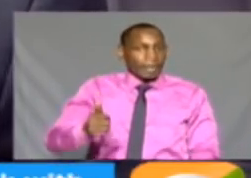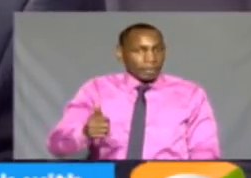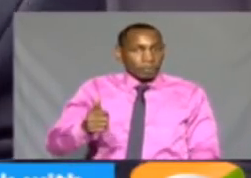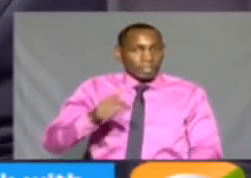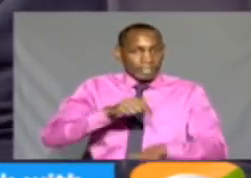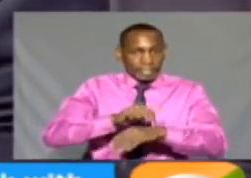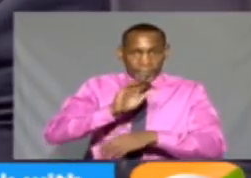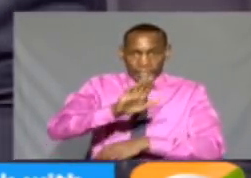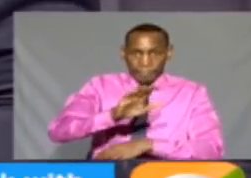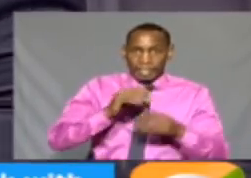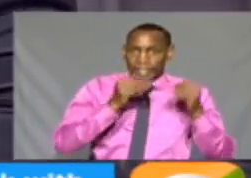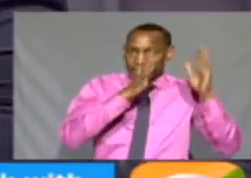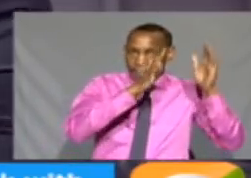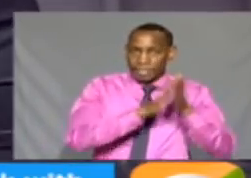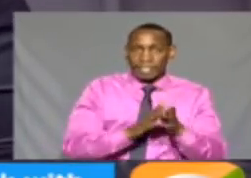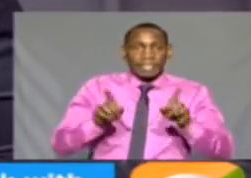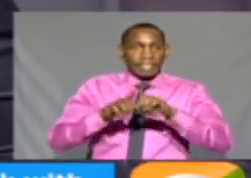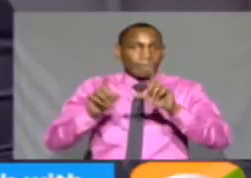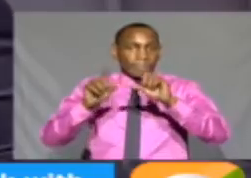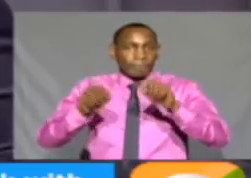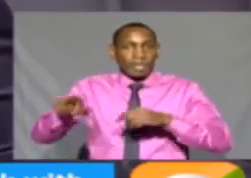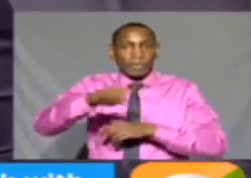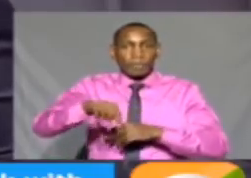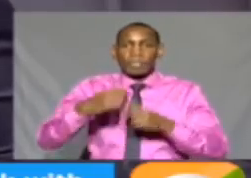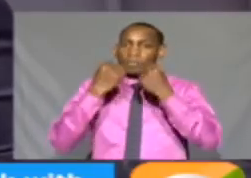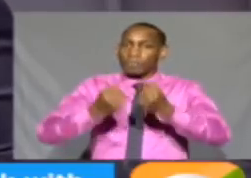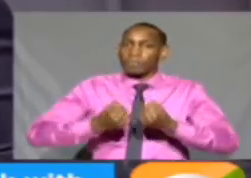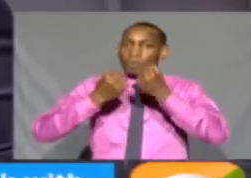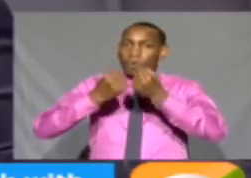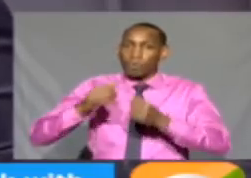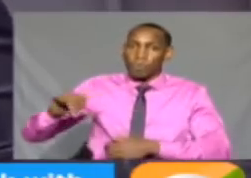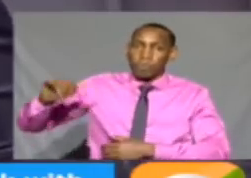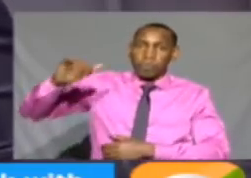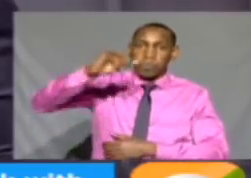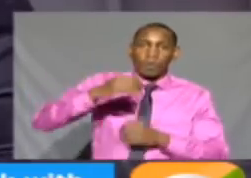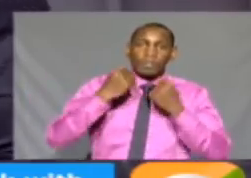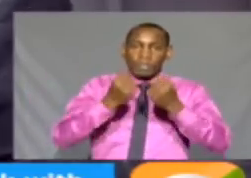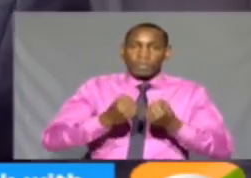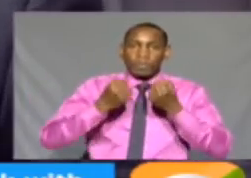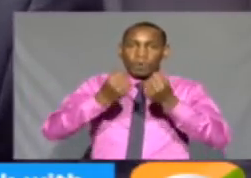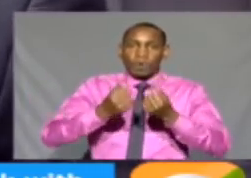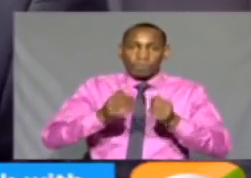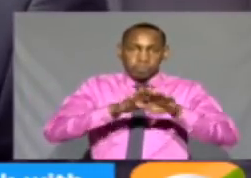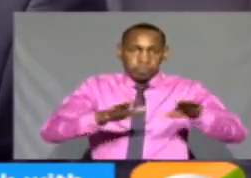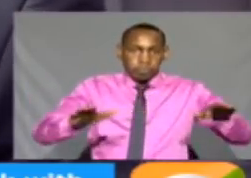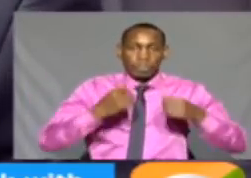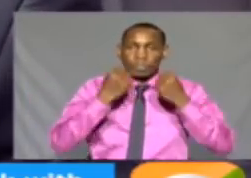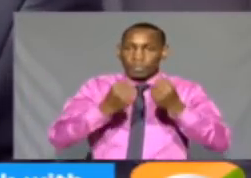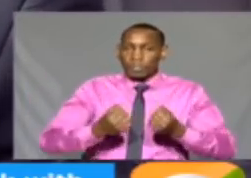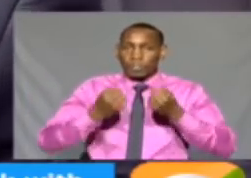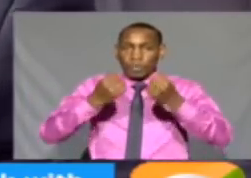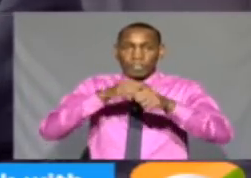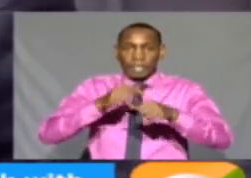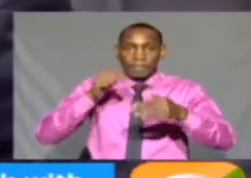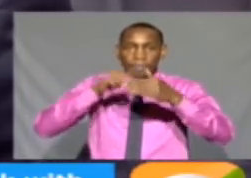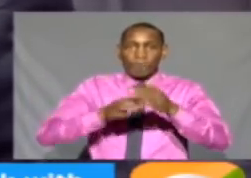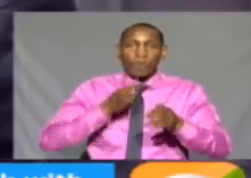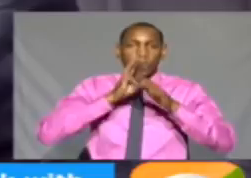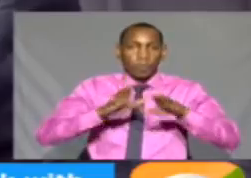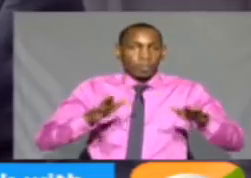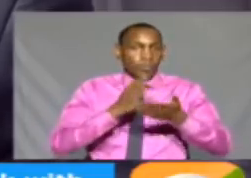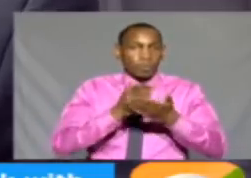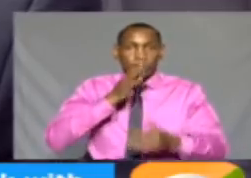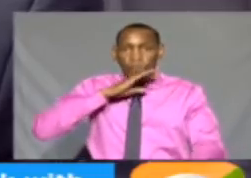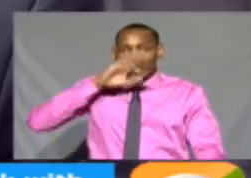So will we hear that statement of tuko imara angani, majini, ardhini? It will be a disappointment,